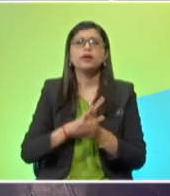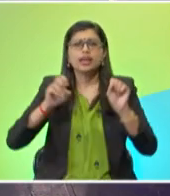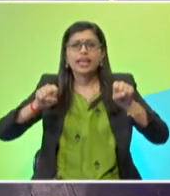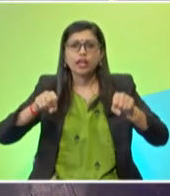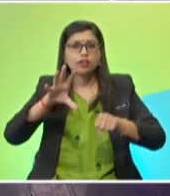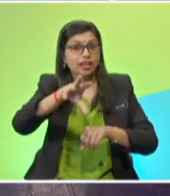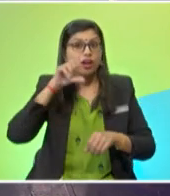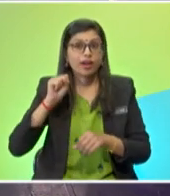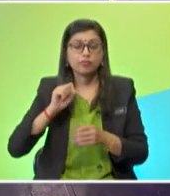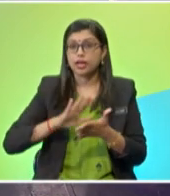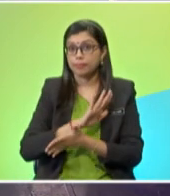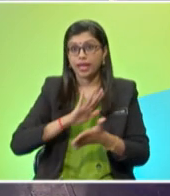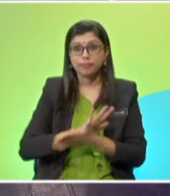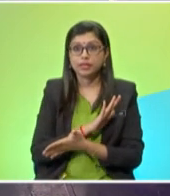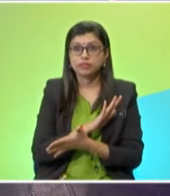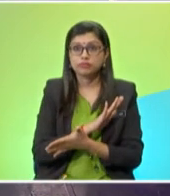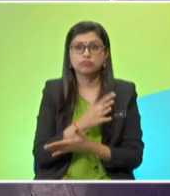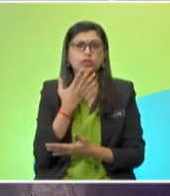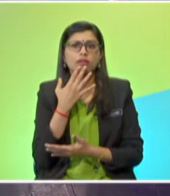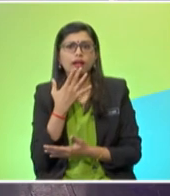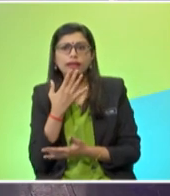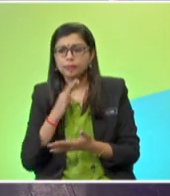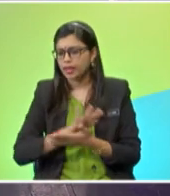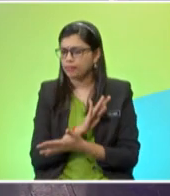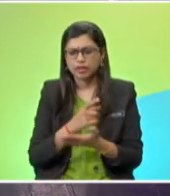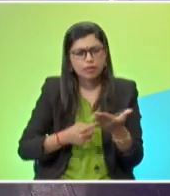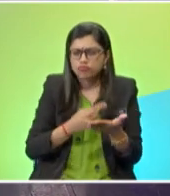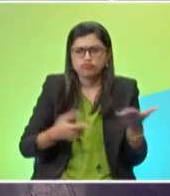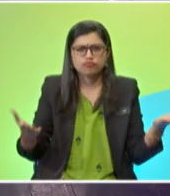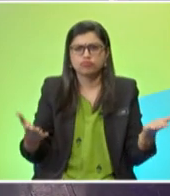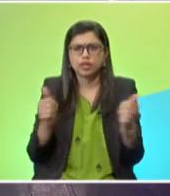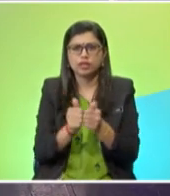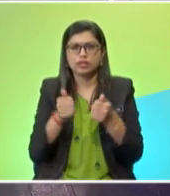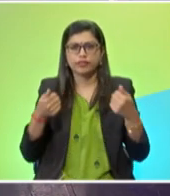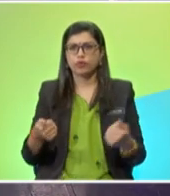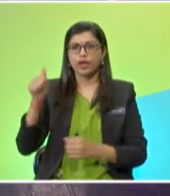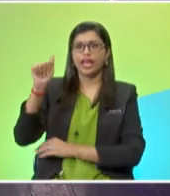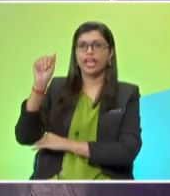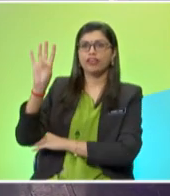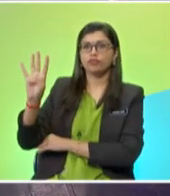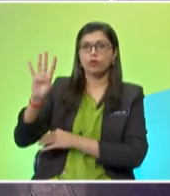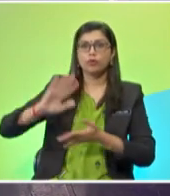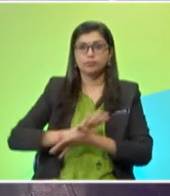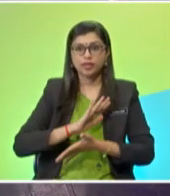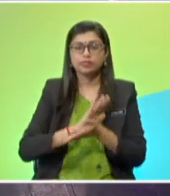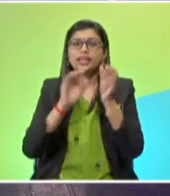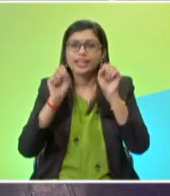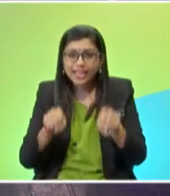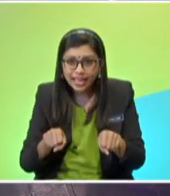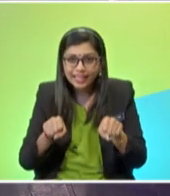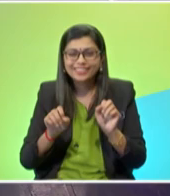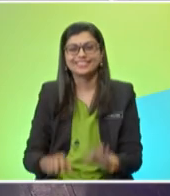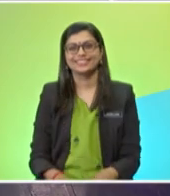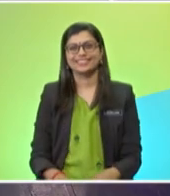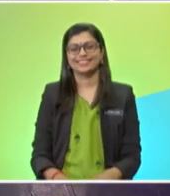you can just tear up from a magazine, you can use a newspaper, you can use an A4 paper also. Right. Okay, so how do we do our aeroplane